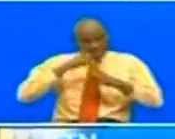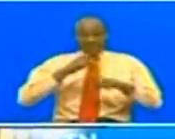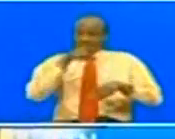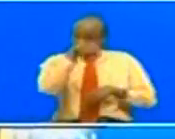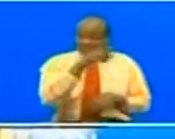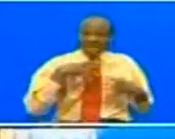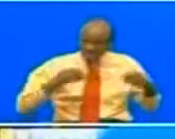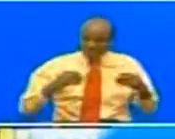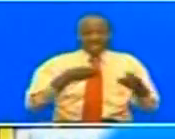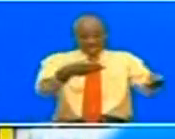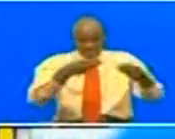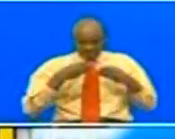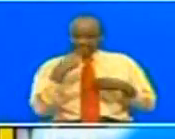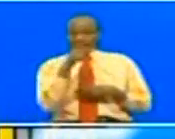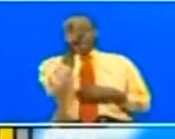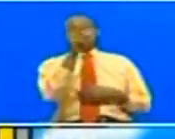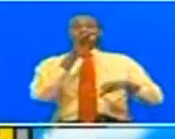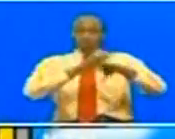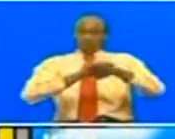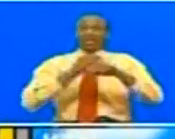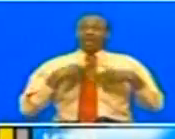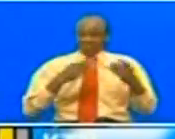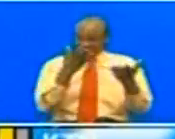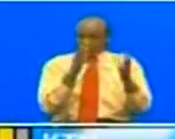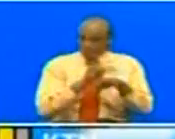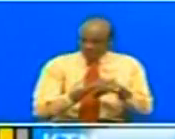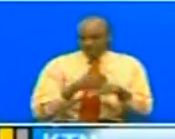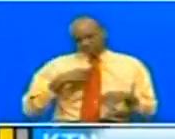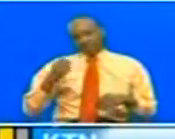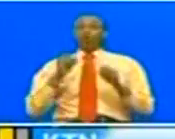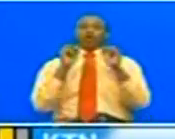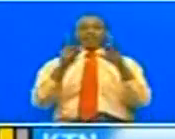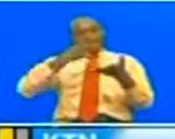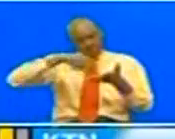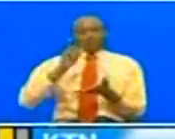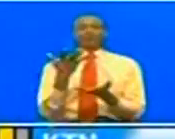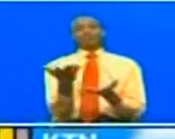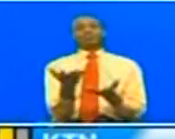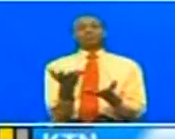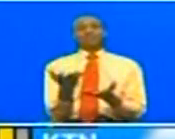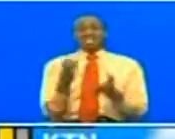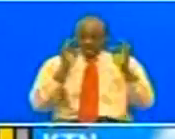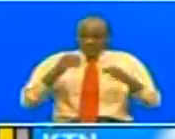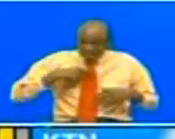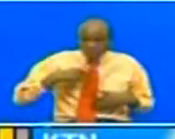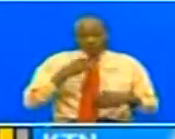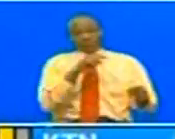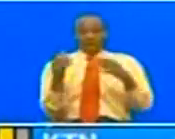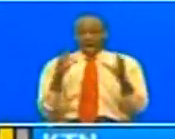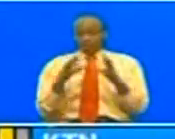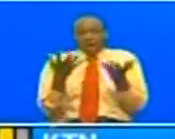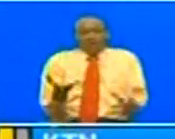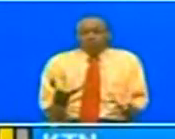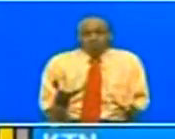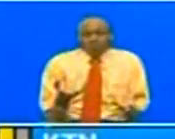advice according to MCA and went ahead and opened the facility. Even if we wanted to argue, we do not